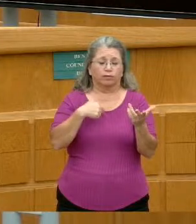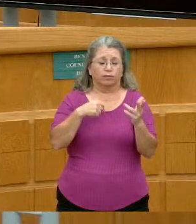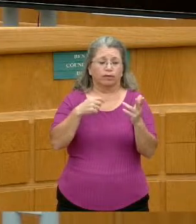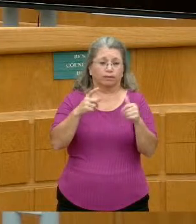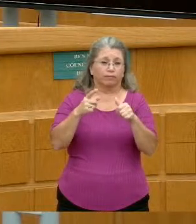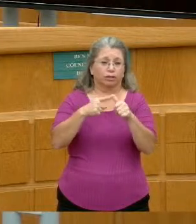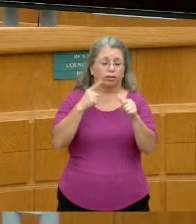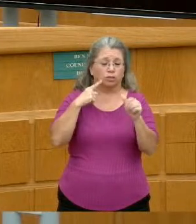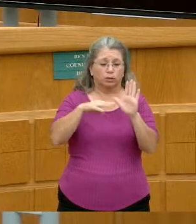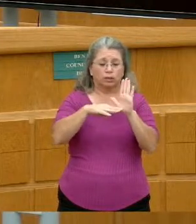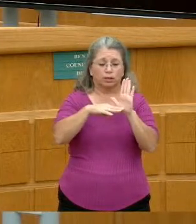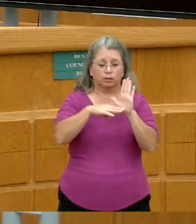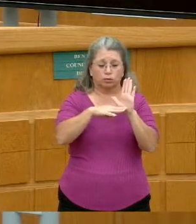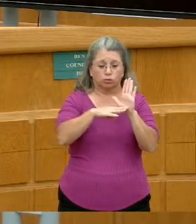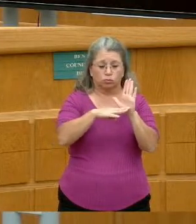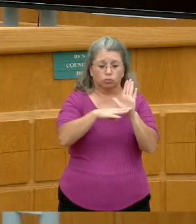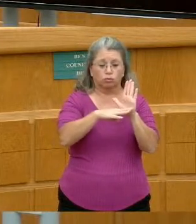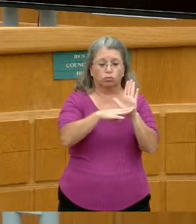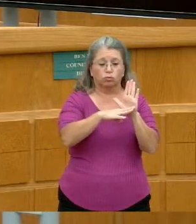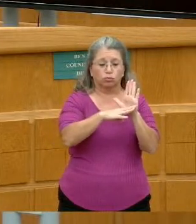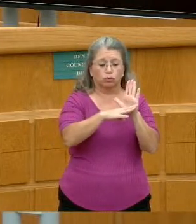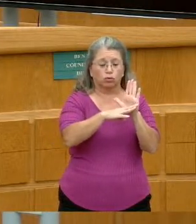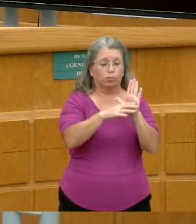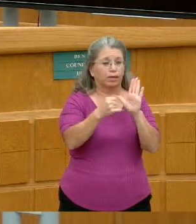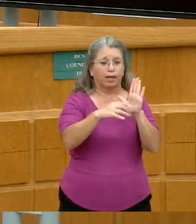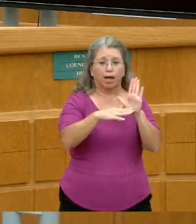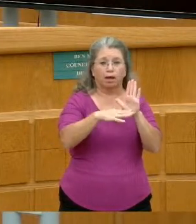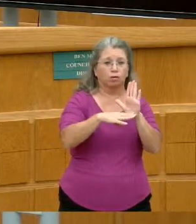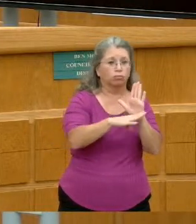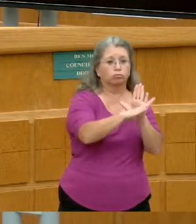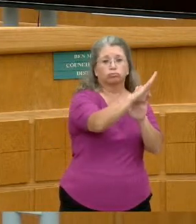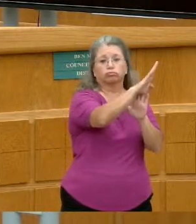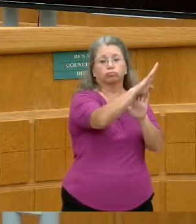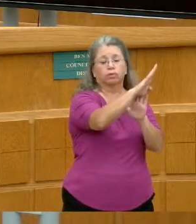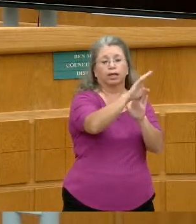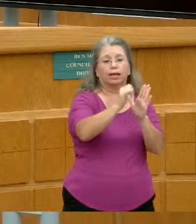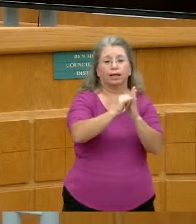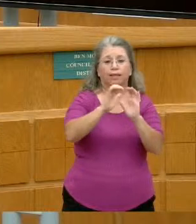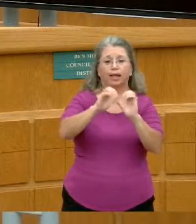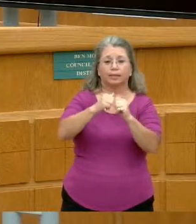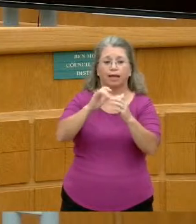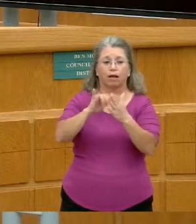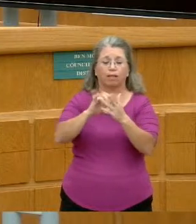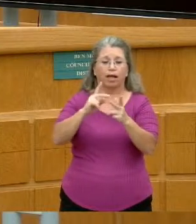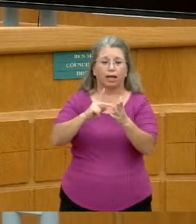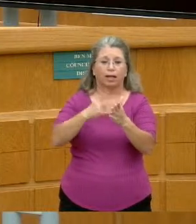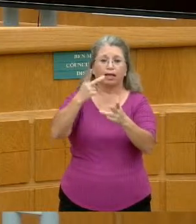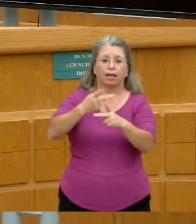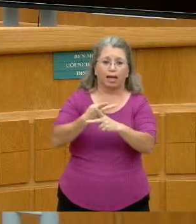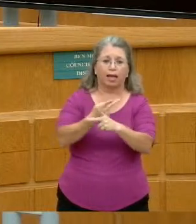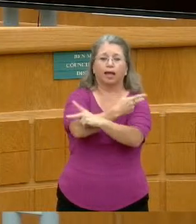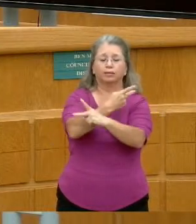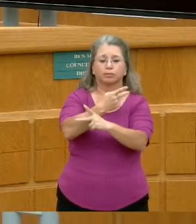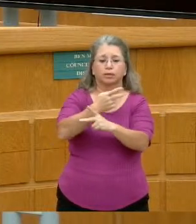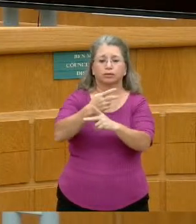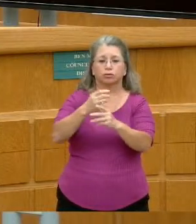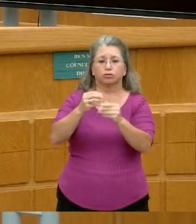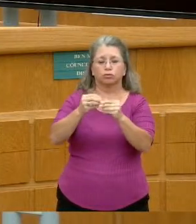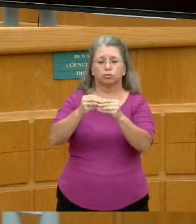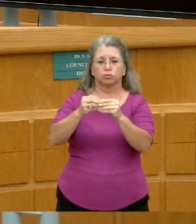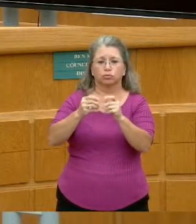first, which has rapidly increased from then. This is the way exponential growth works. It doesn't look like a lot at first, then all of a